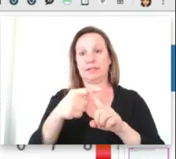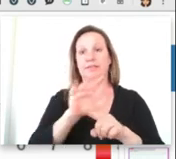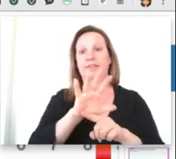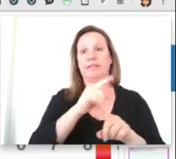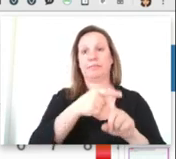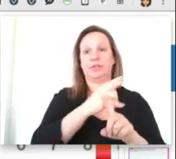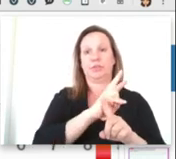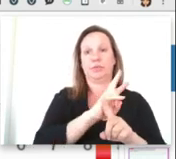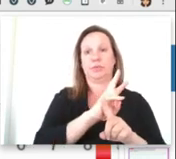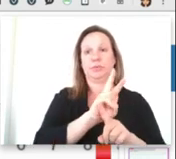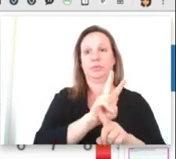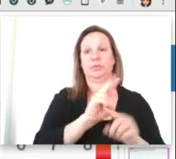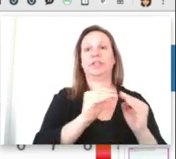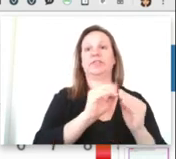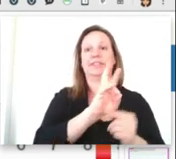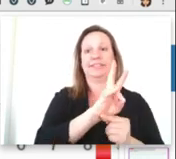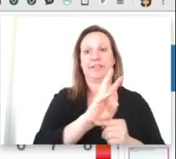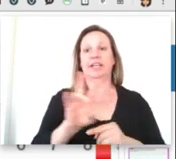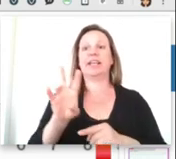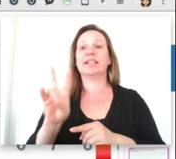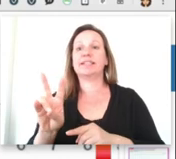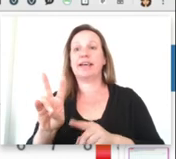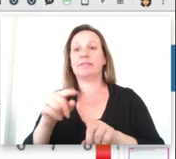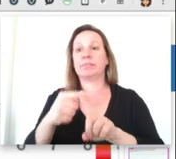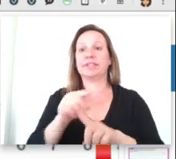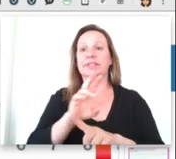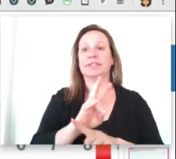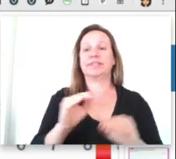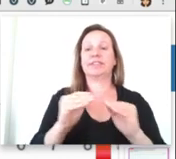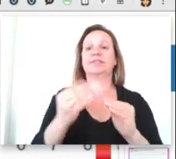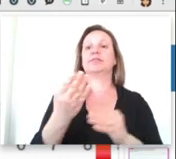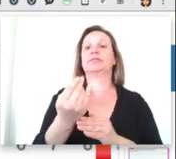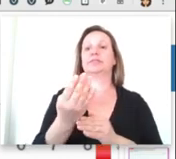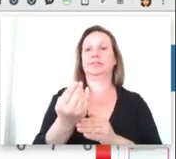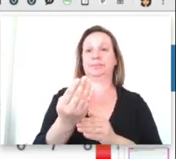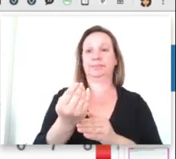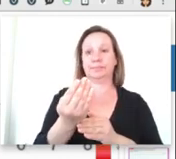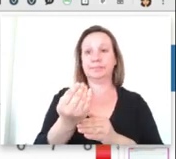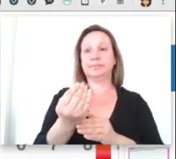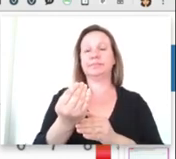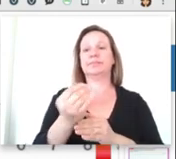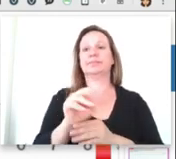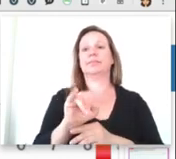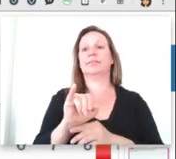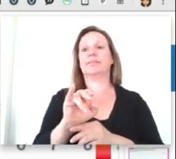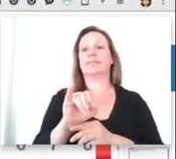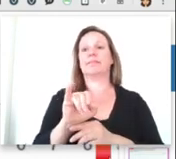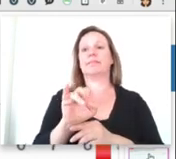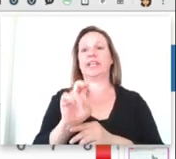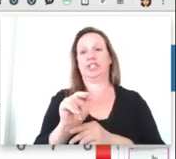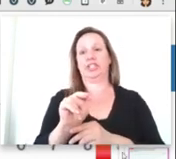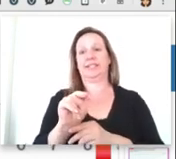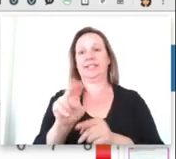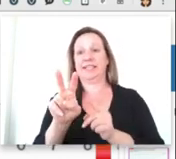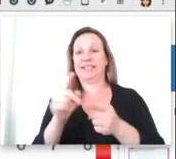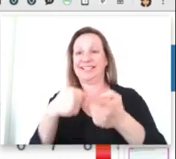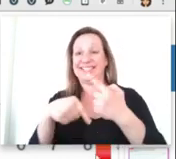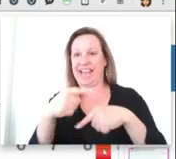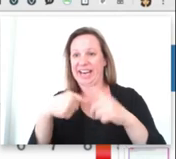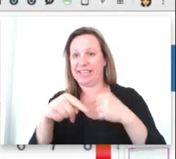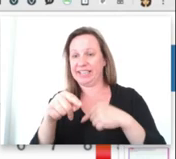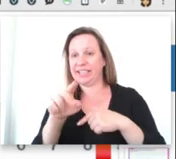5 plus 2 is 7. That equals 14 inches for the first one.